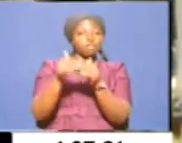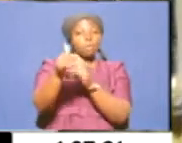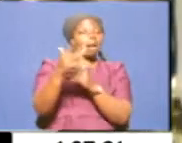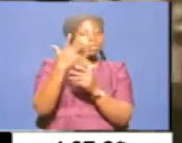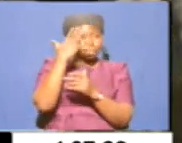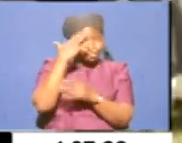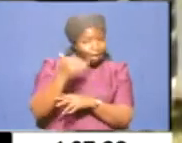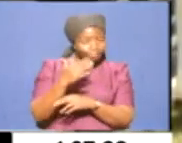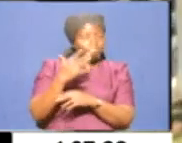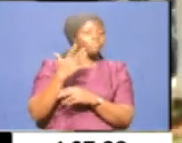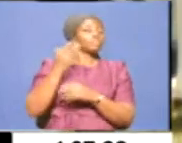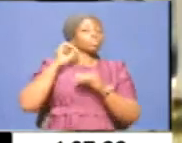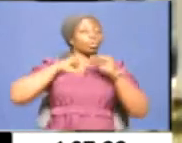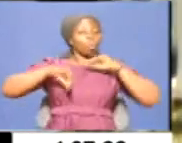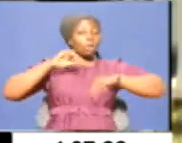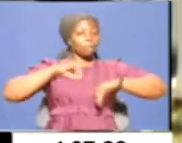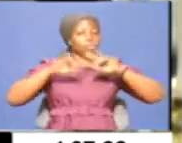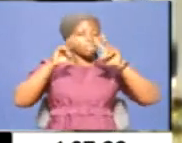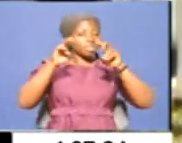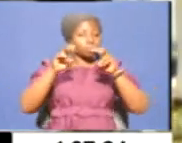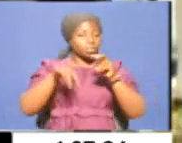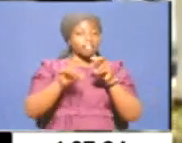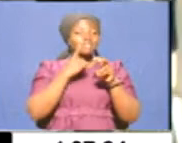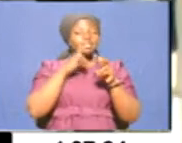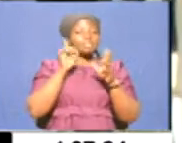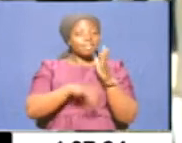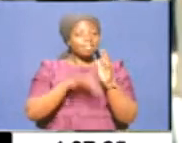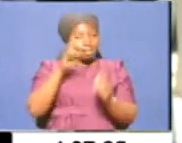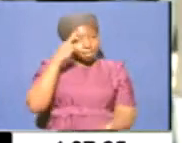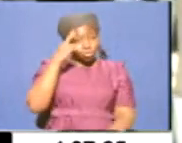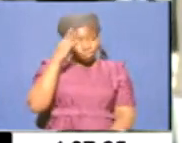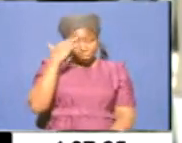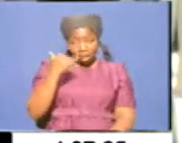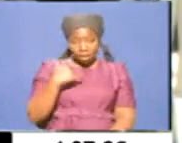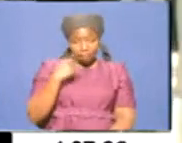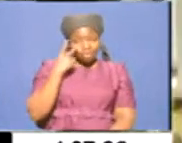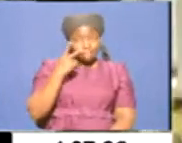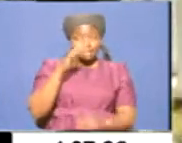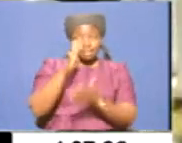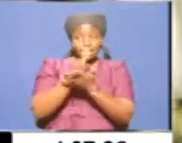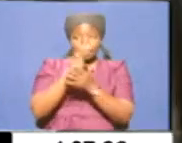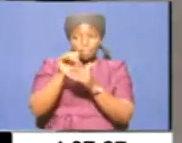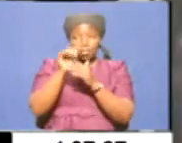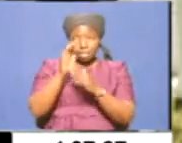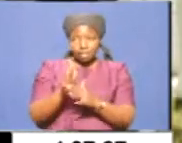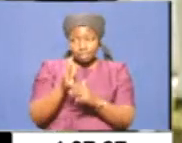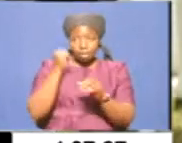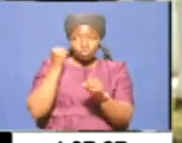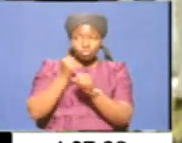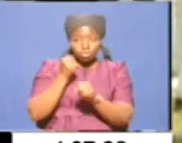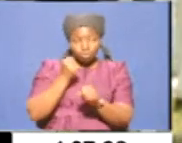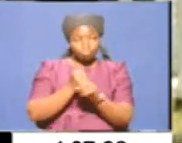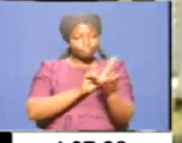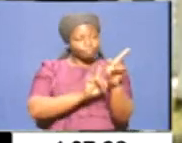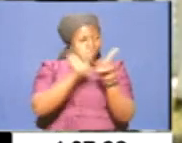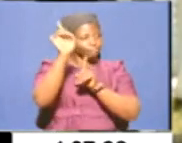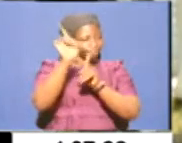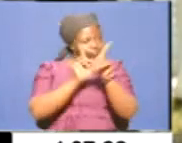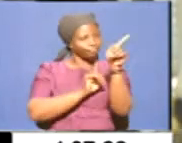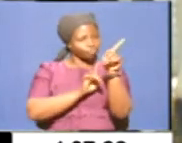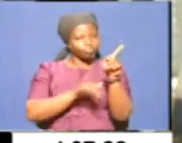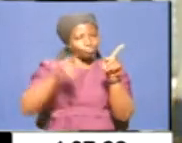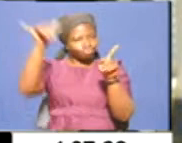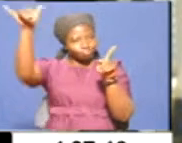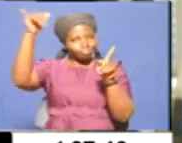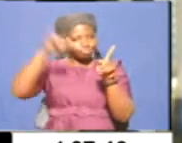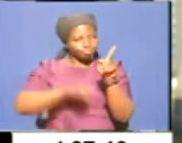corruption. And he says that the reason why we are seeing some of the leaders actually doing trips in and out of the country in neighboring countries and of